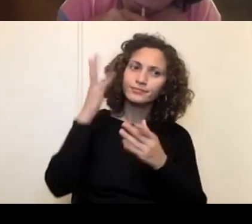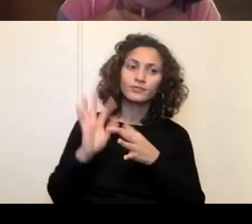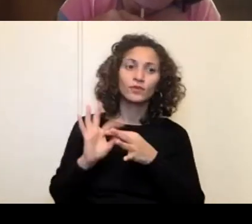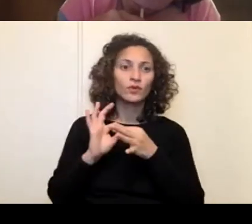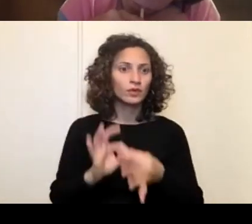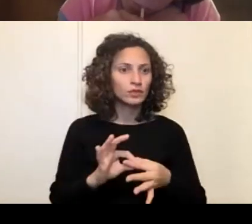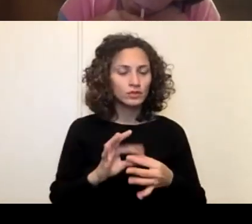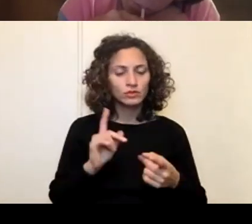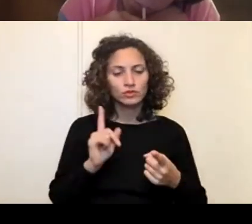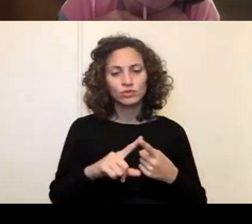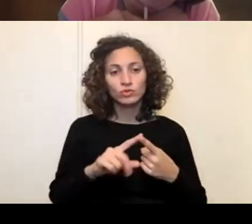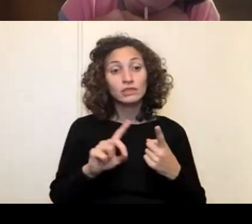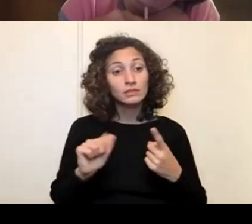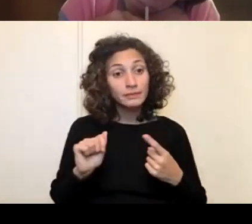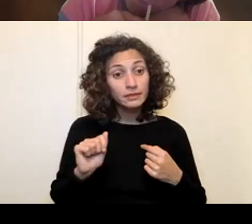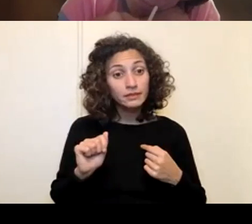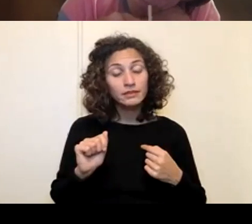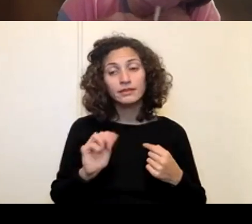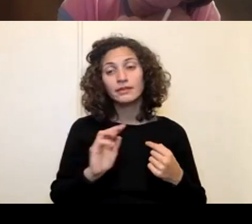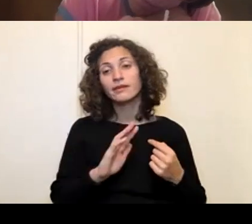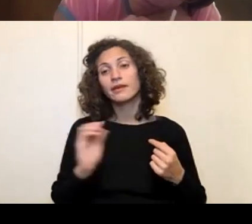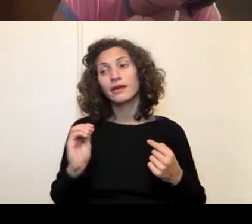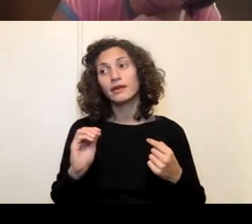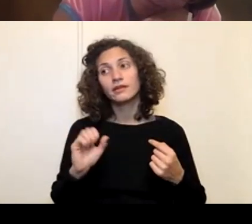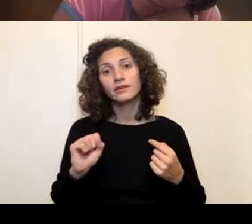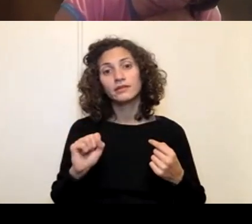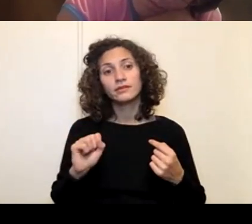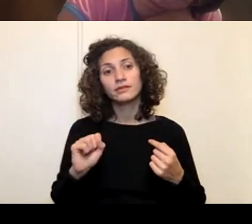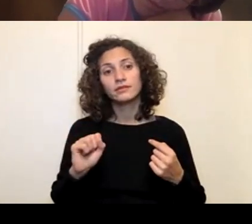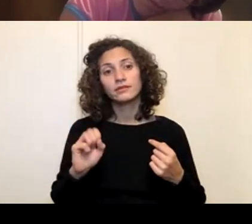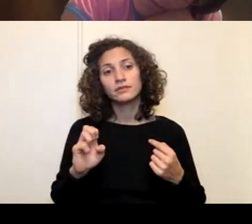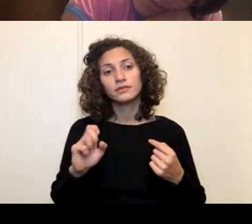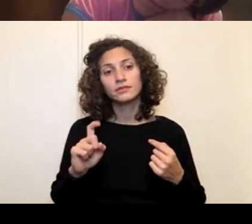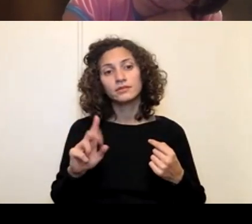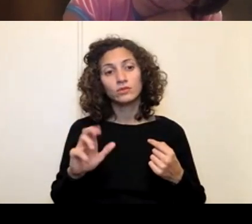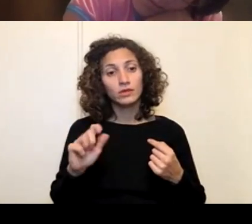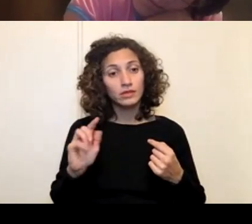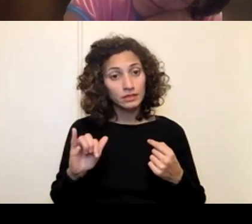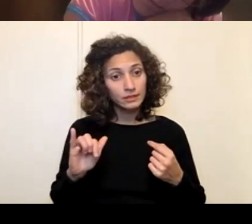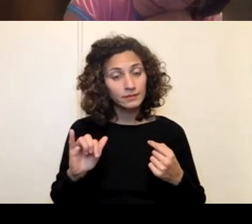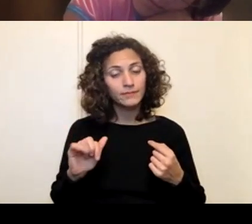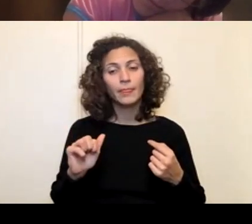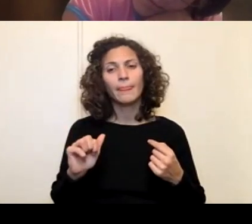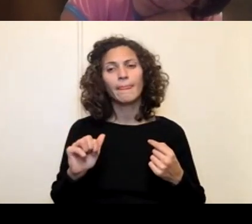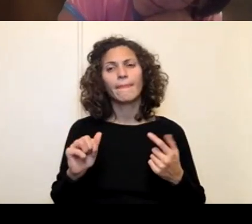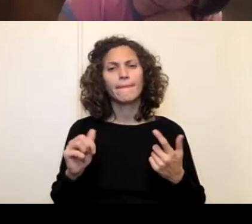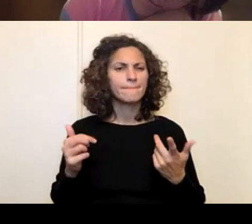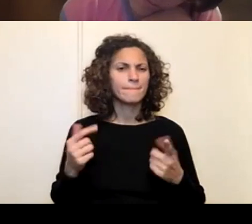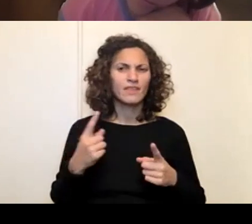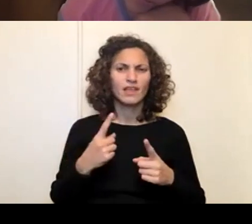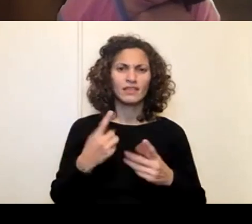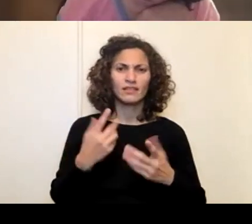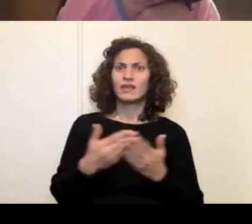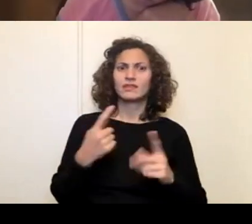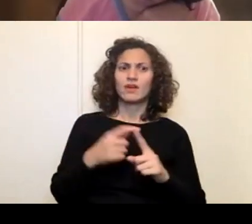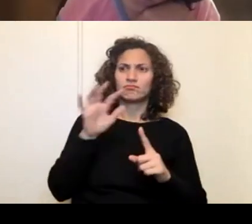to disability and sexuality, or that from things from all over the world, as a